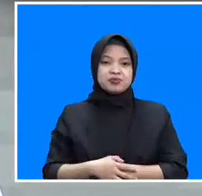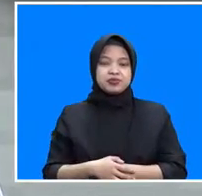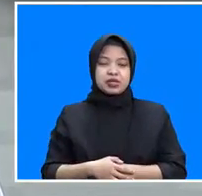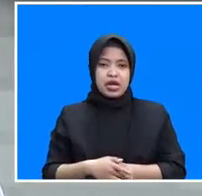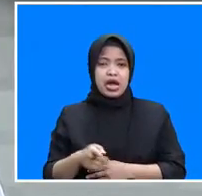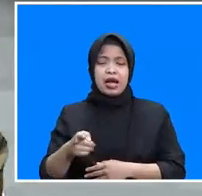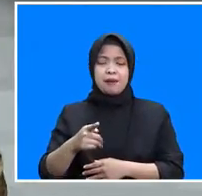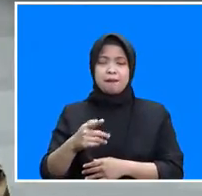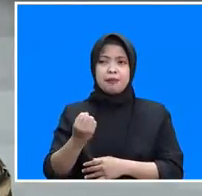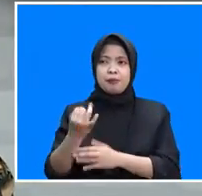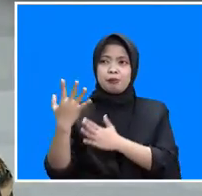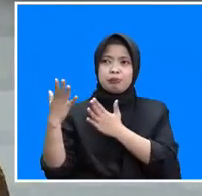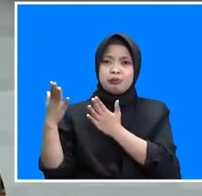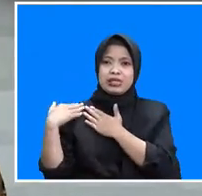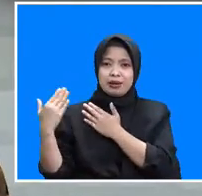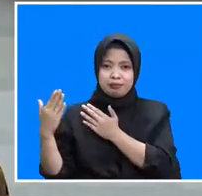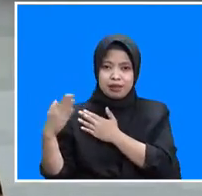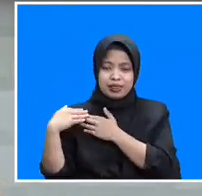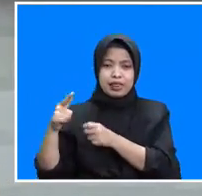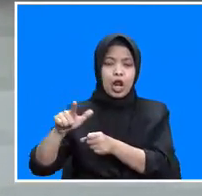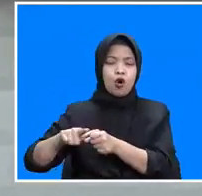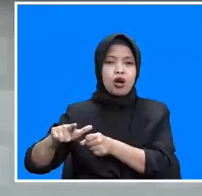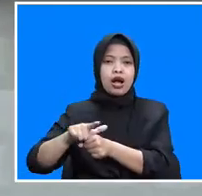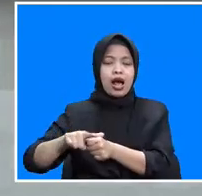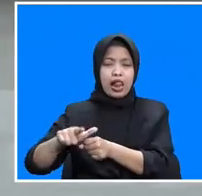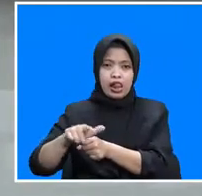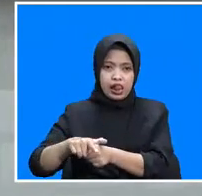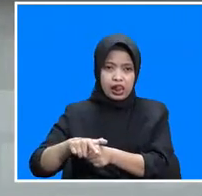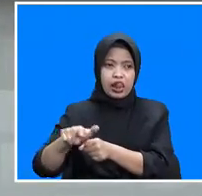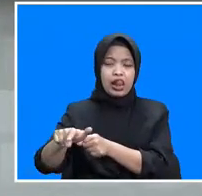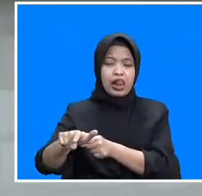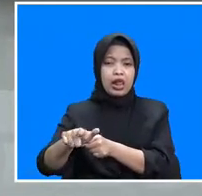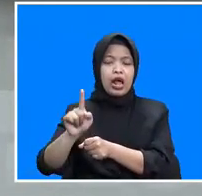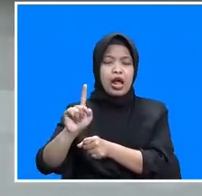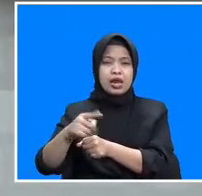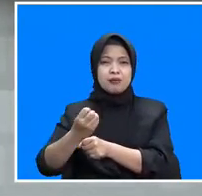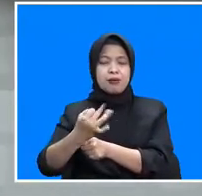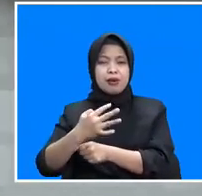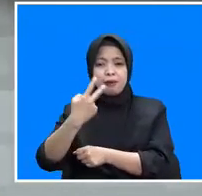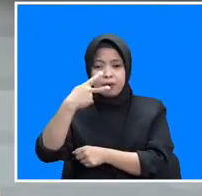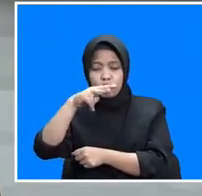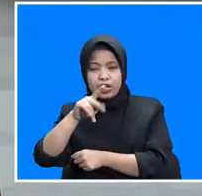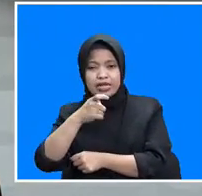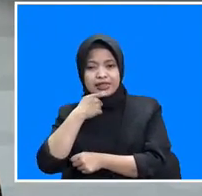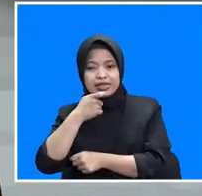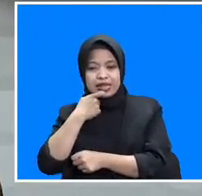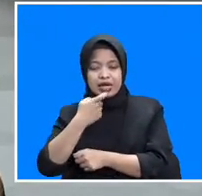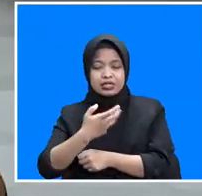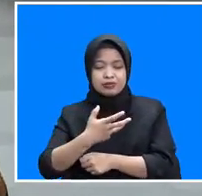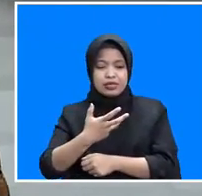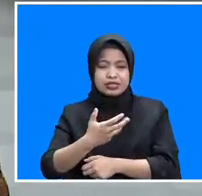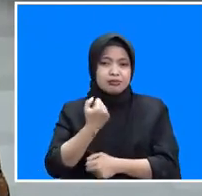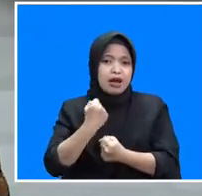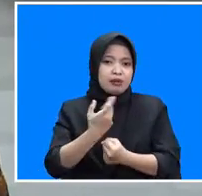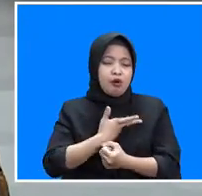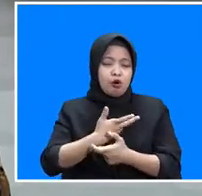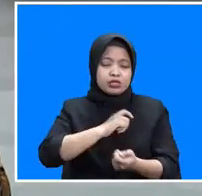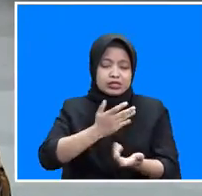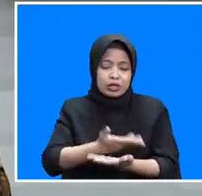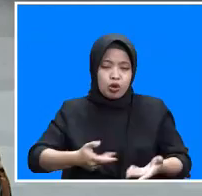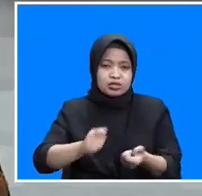stakeholders, to have the ownership for change. Mm. I think it's a very inspiring, and I